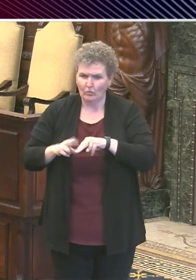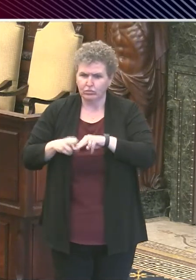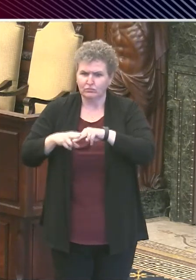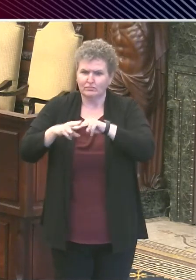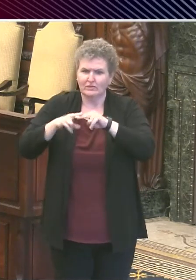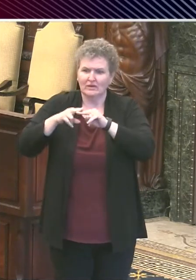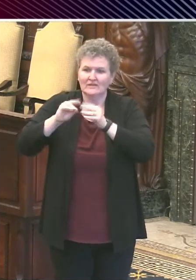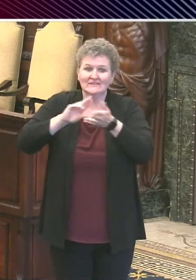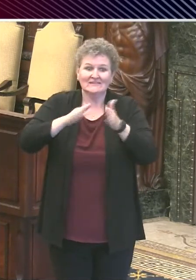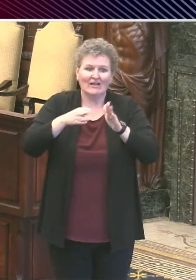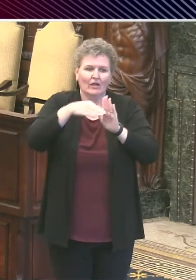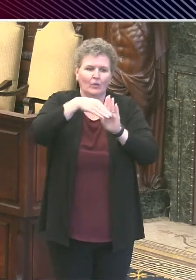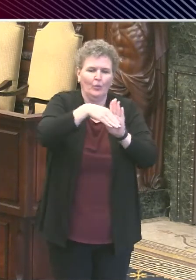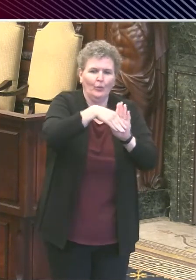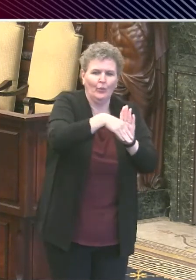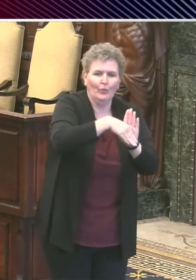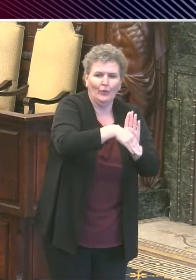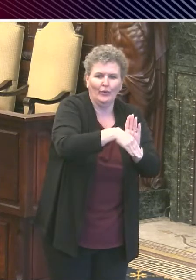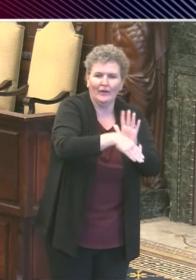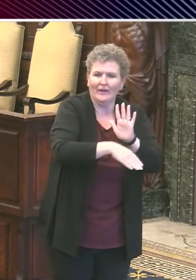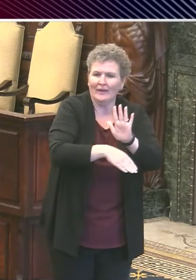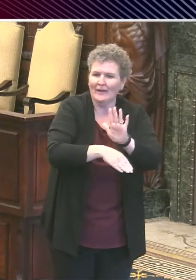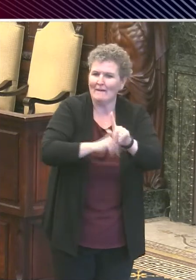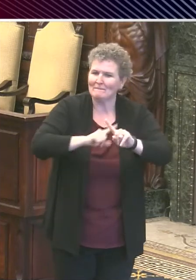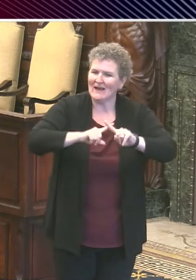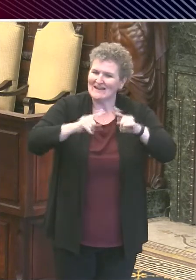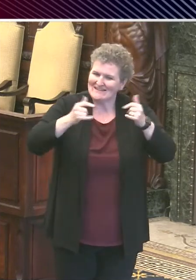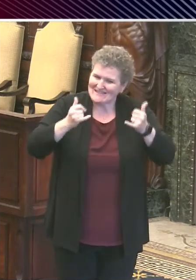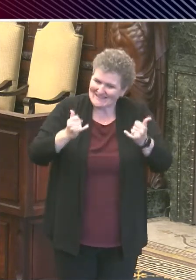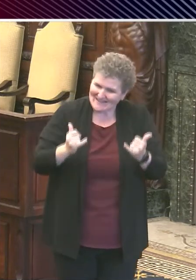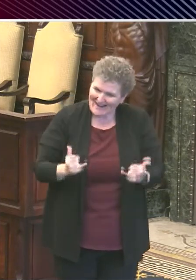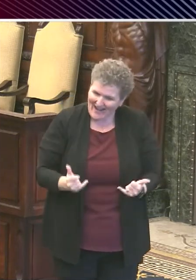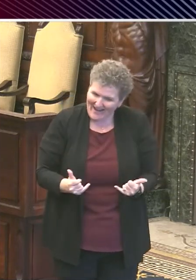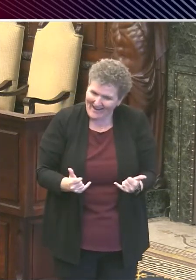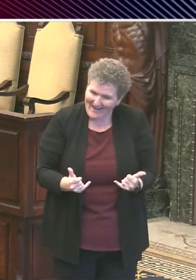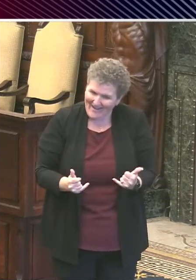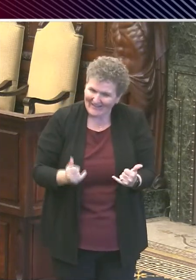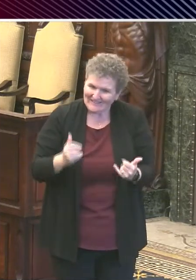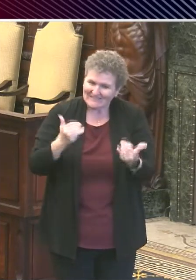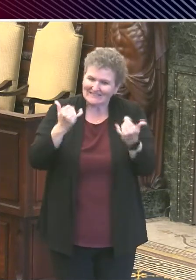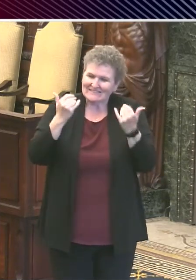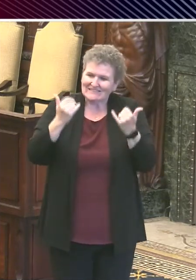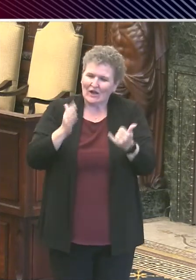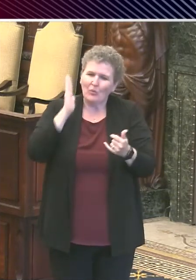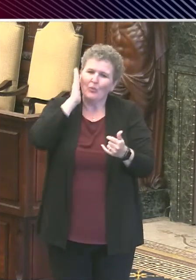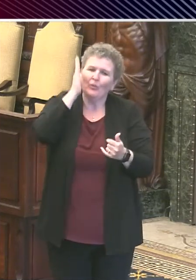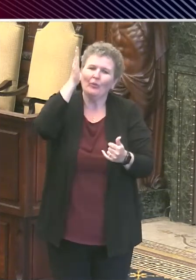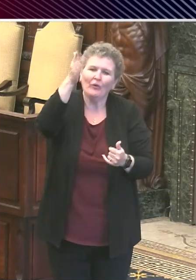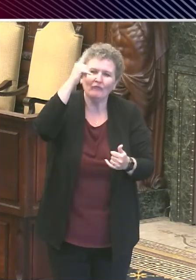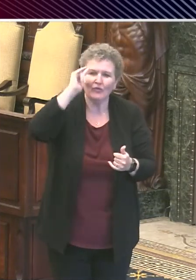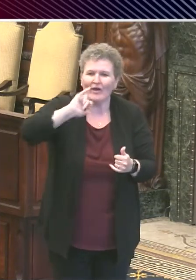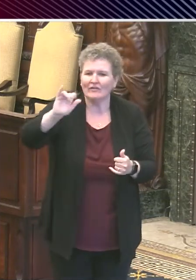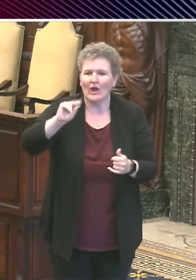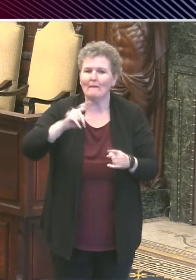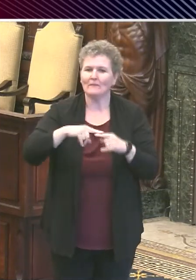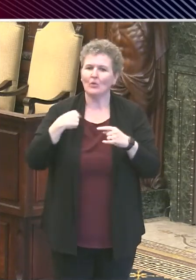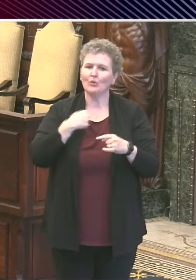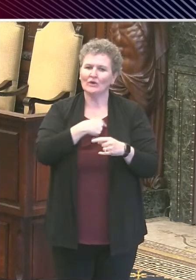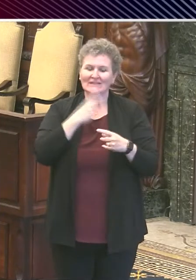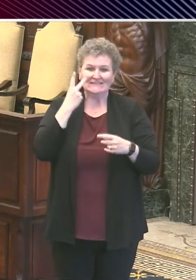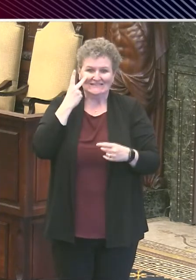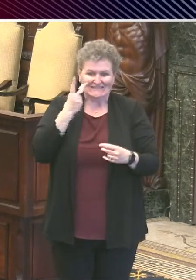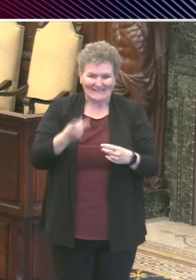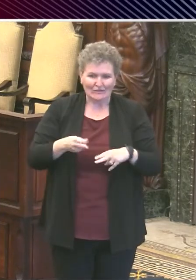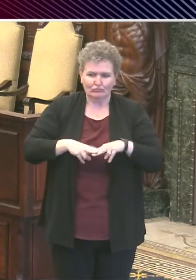epidemiologists, feeling like this was a problem, that the deaths were just going to come later. And sure enough, there is an increasing number of deaths per day in those high